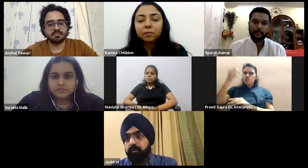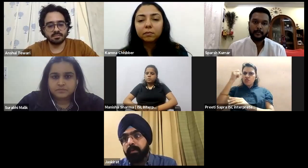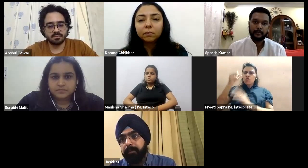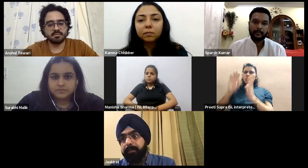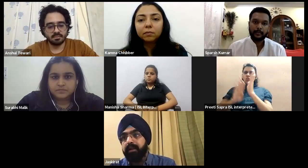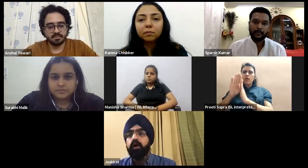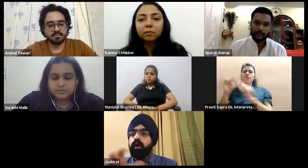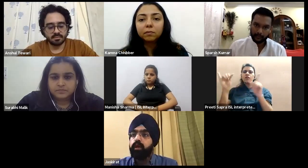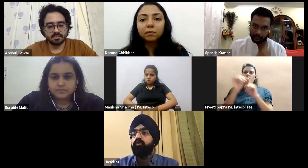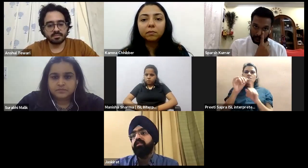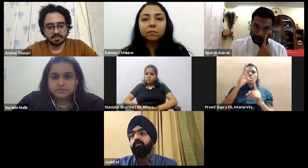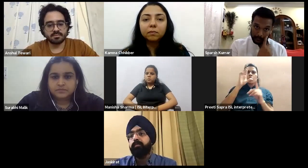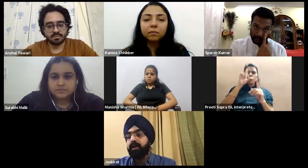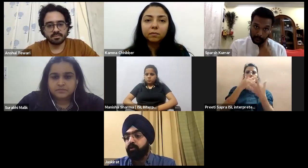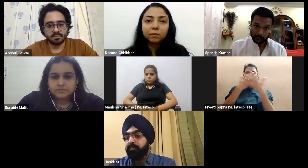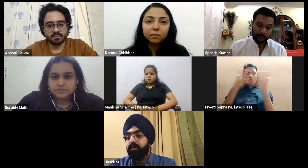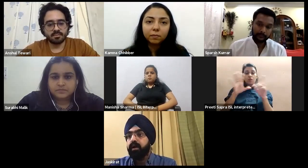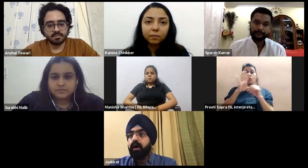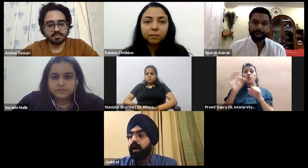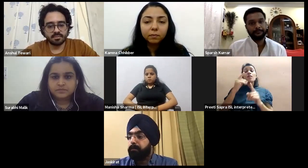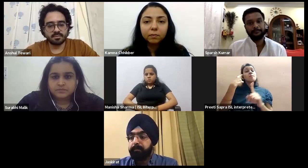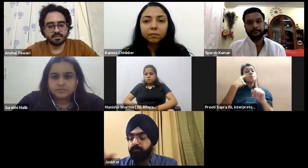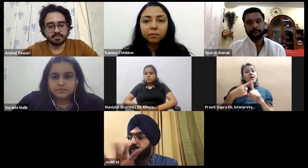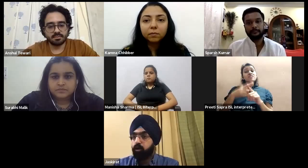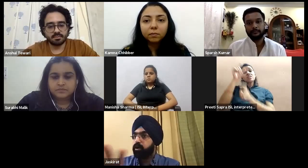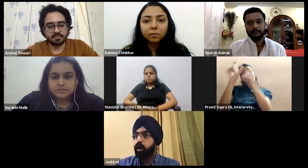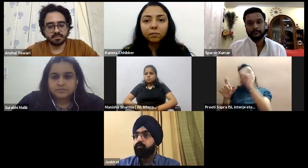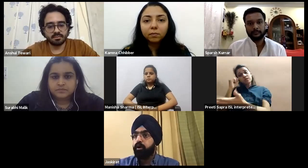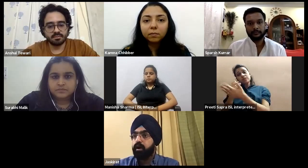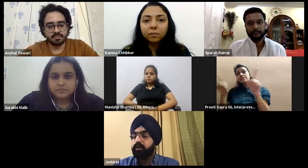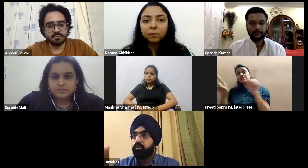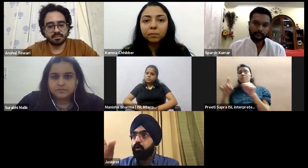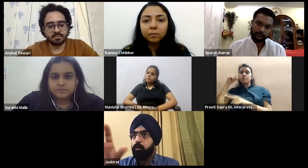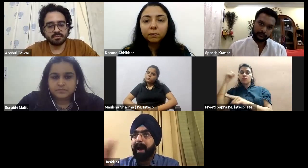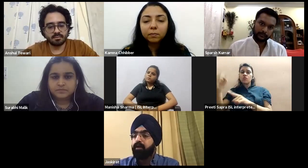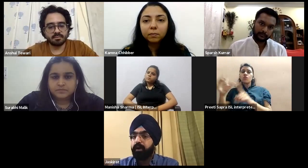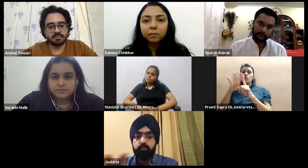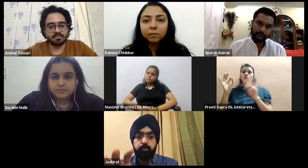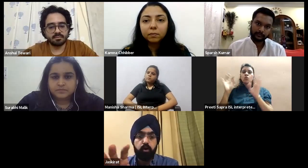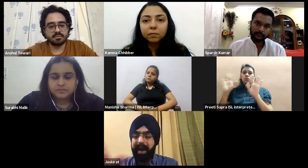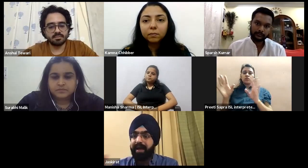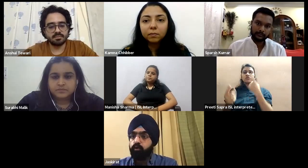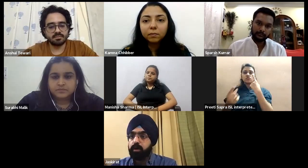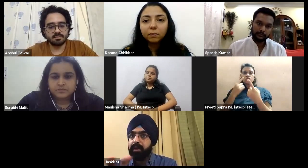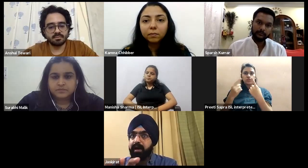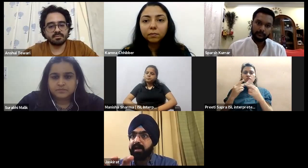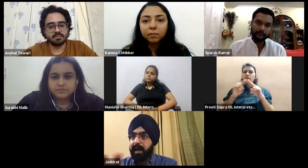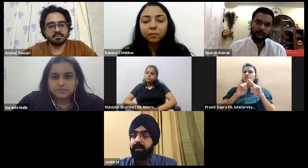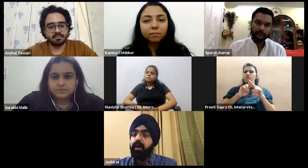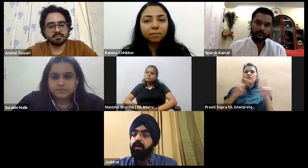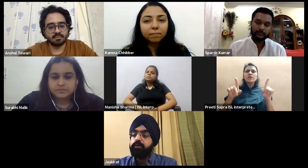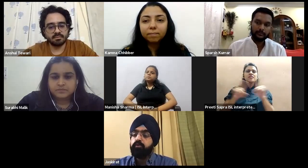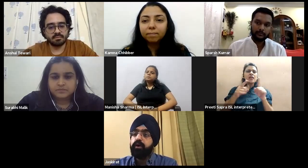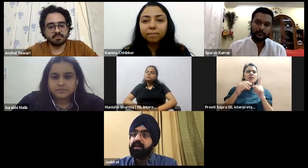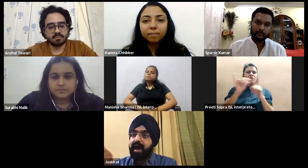but from the people who are using these platforms. If it were not for this whole ban Facebook or ban social media